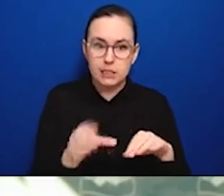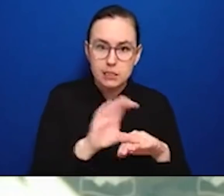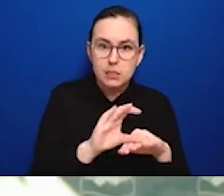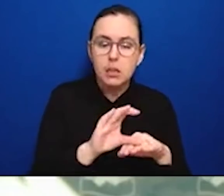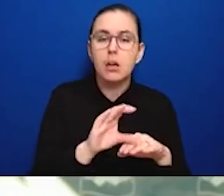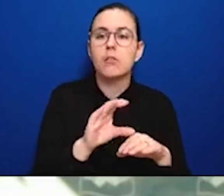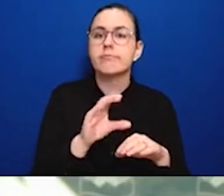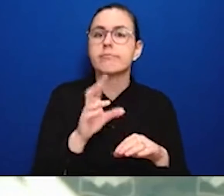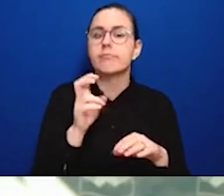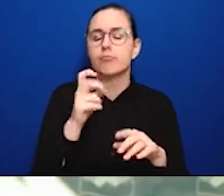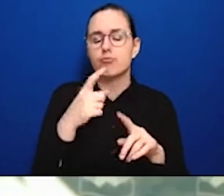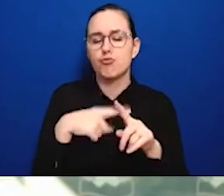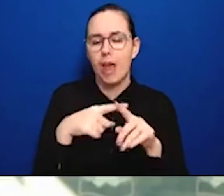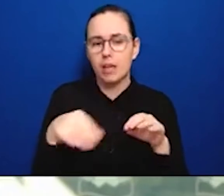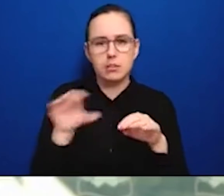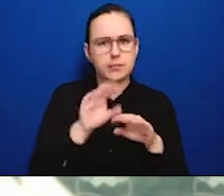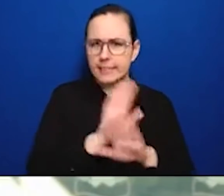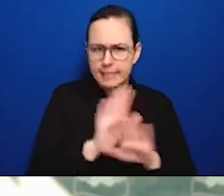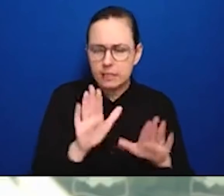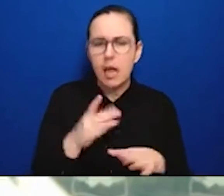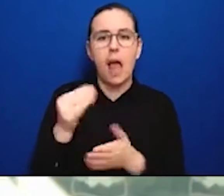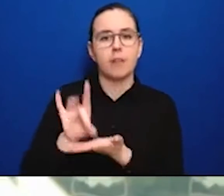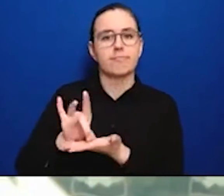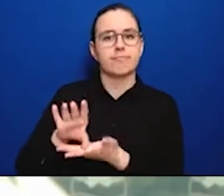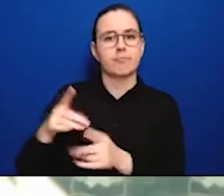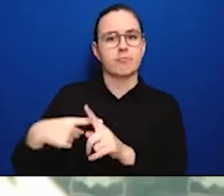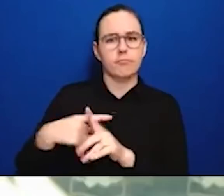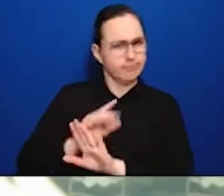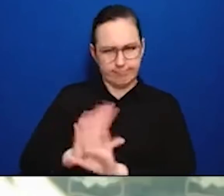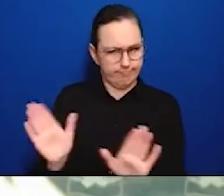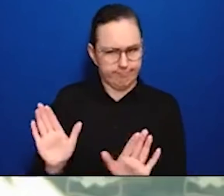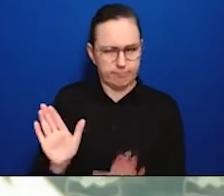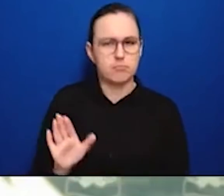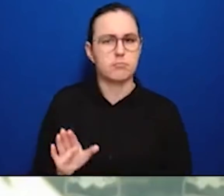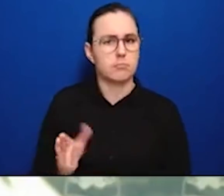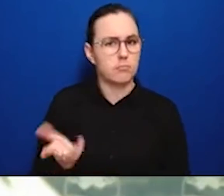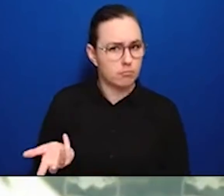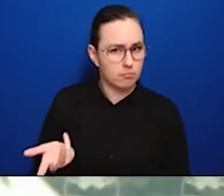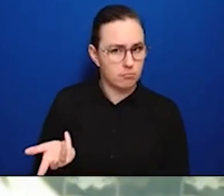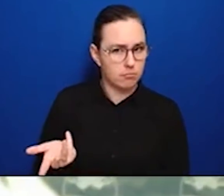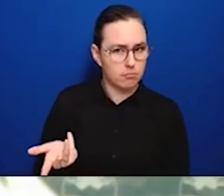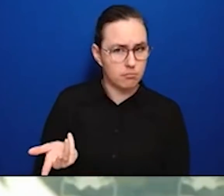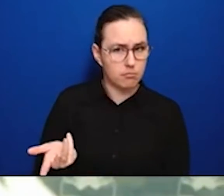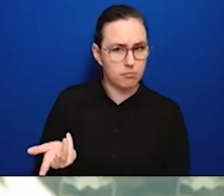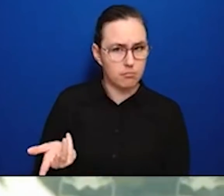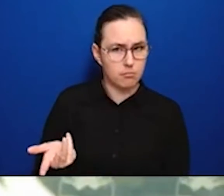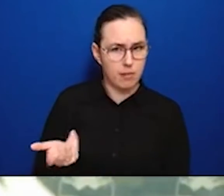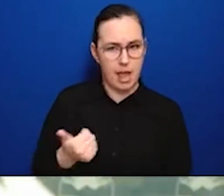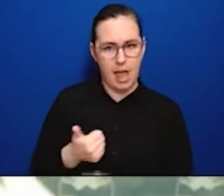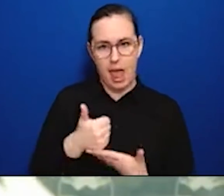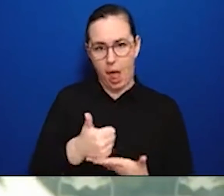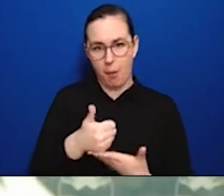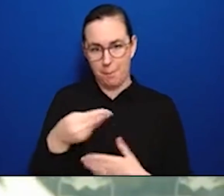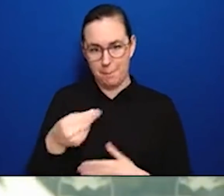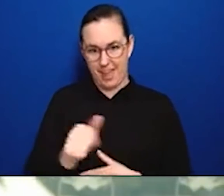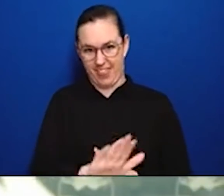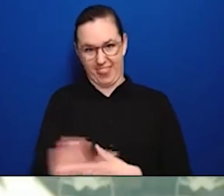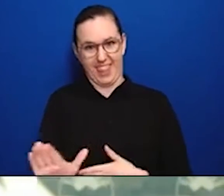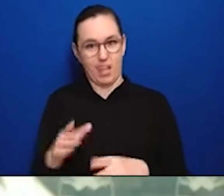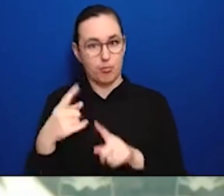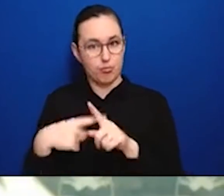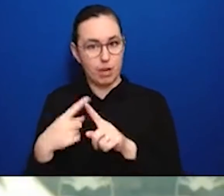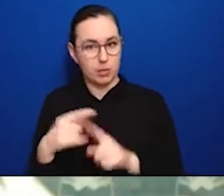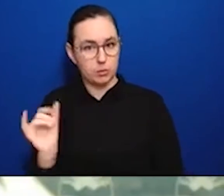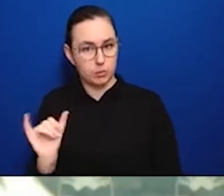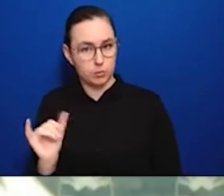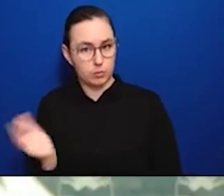highlight that the moment we were notified on Tuesday around the provincial health orders, I had an opportunity to speak with